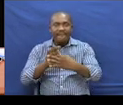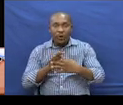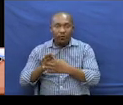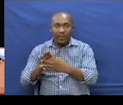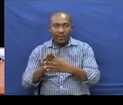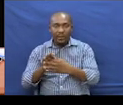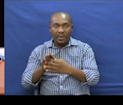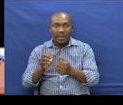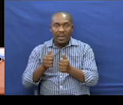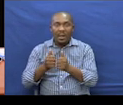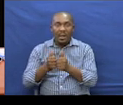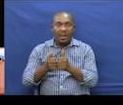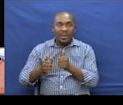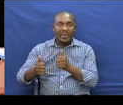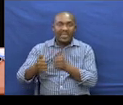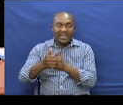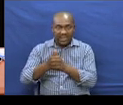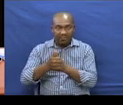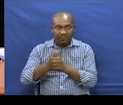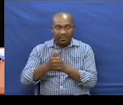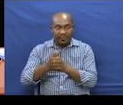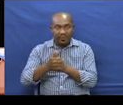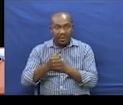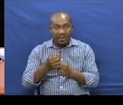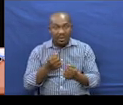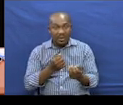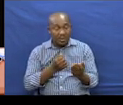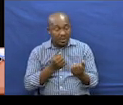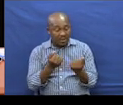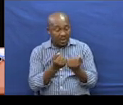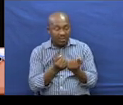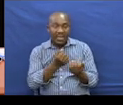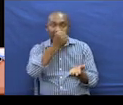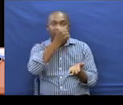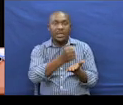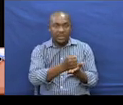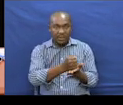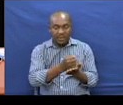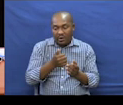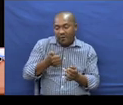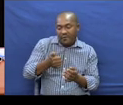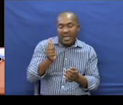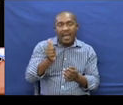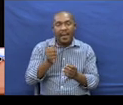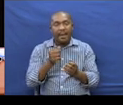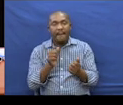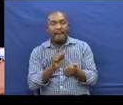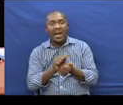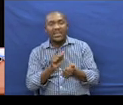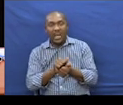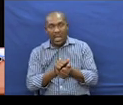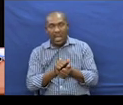is called participatory, because they directly take part in making a decision of a certain matter that is to be carried out